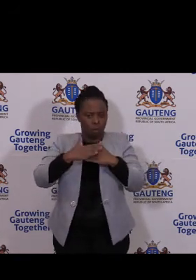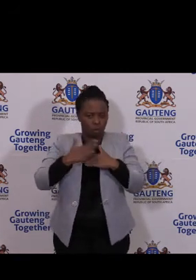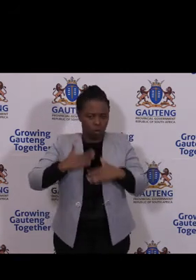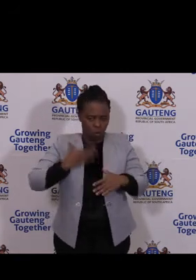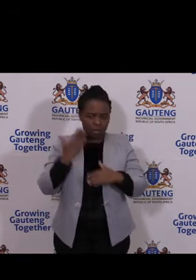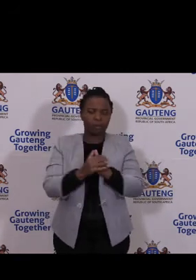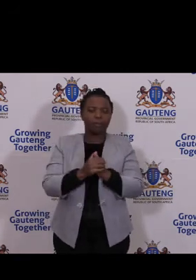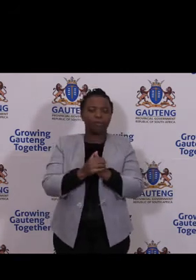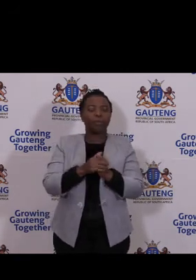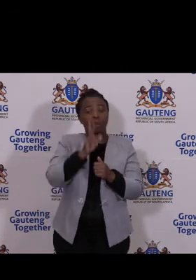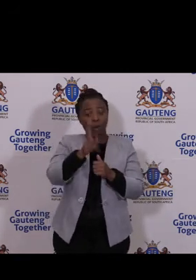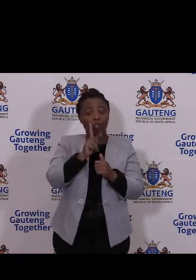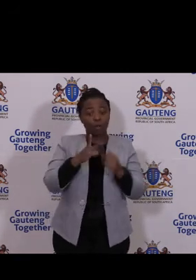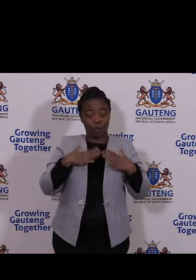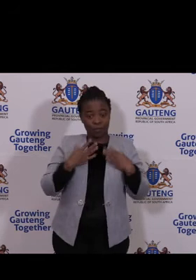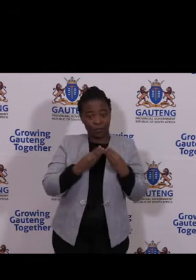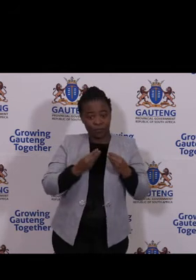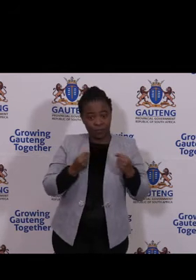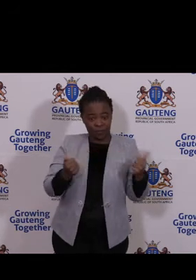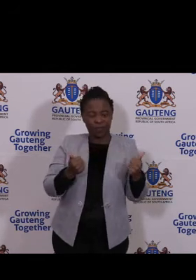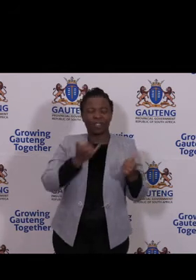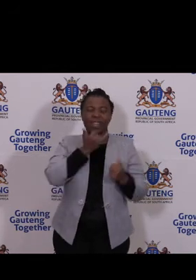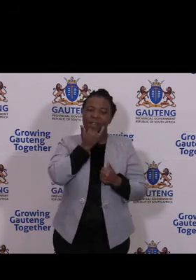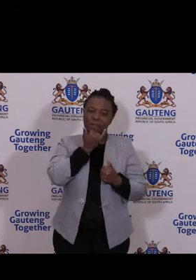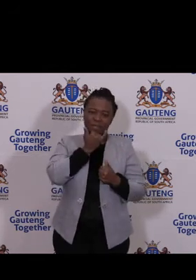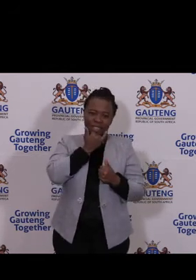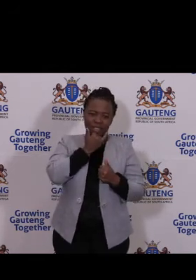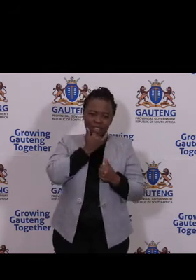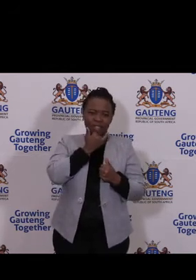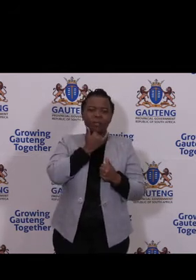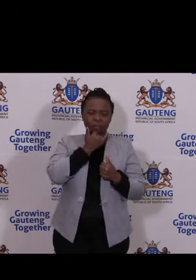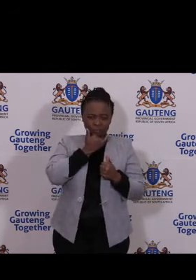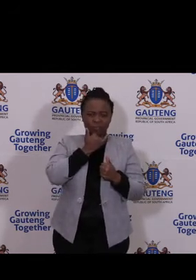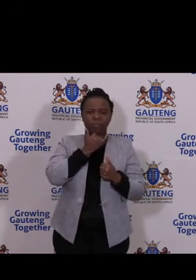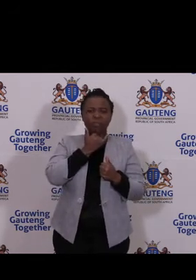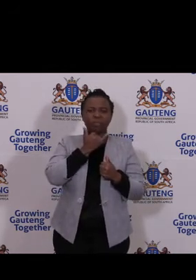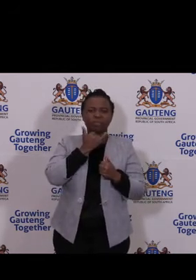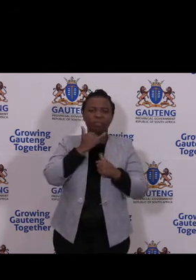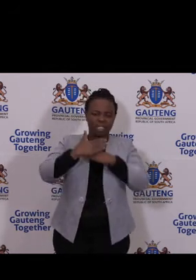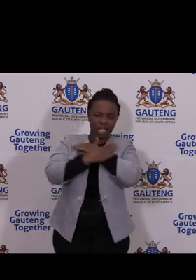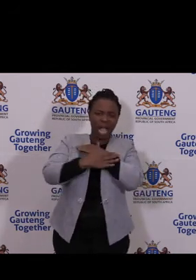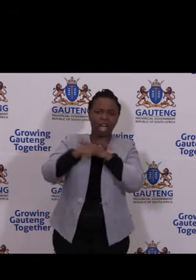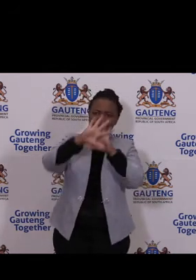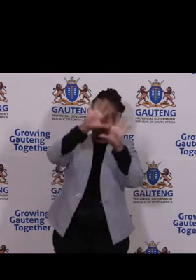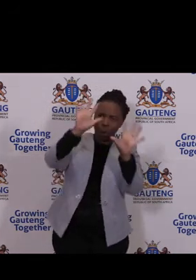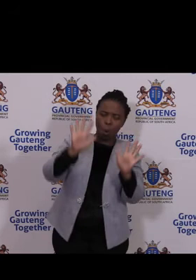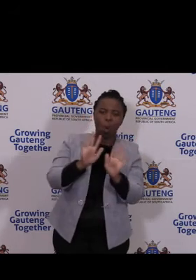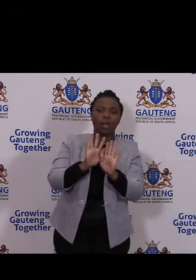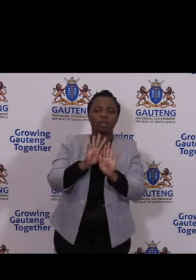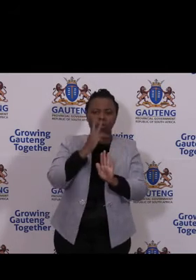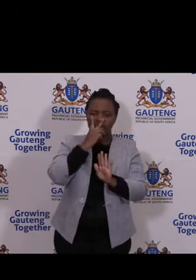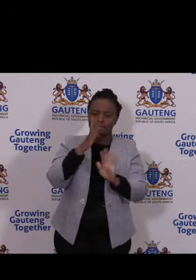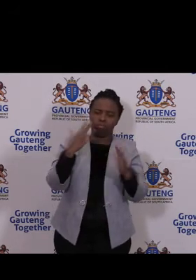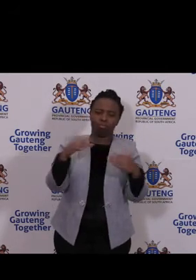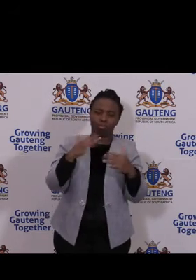happy that the recoveries throughout are coming in thick and fast, which is something that is quite